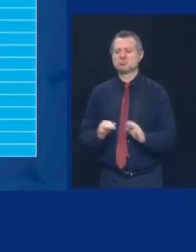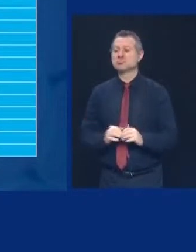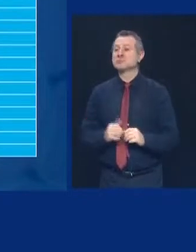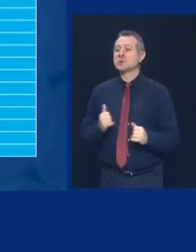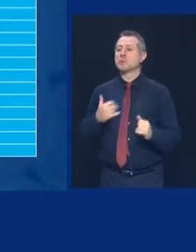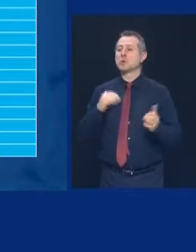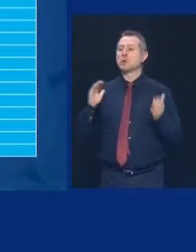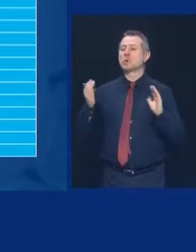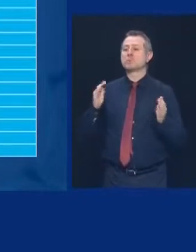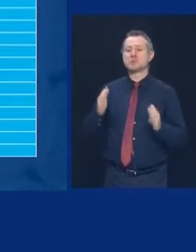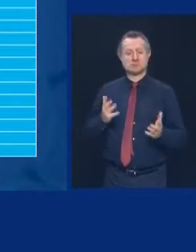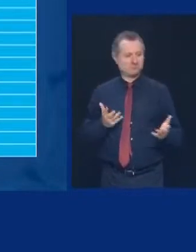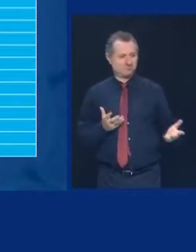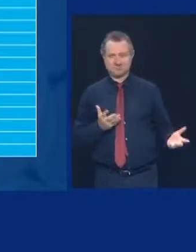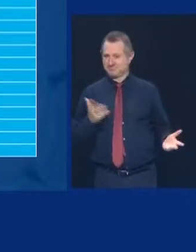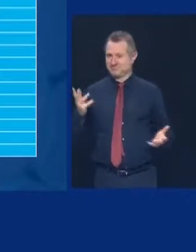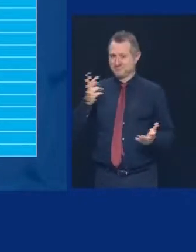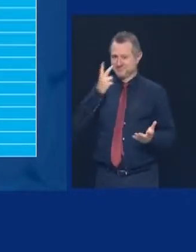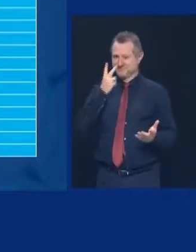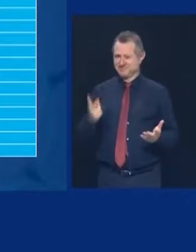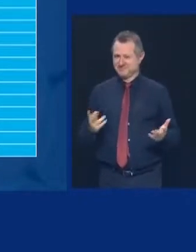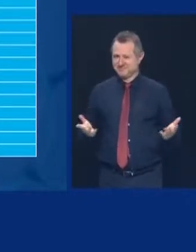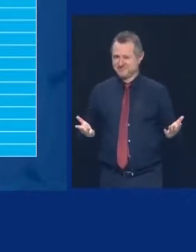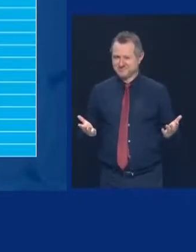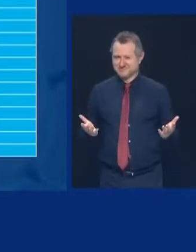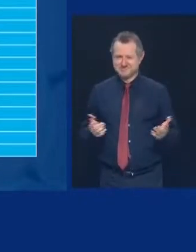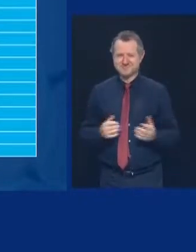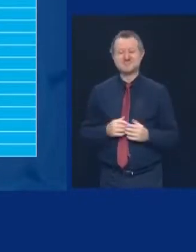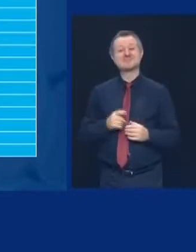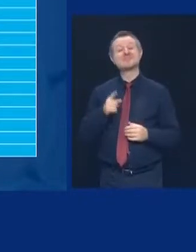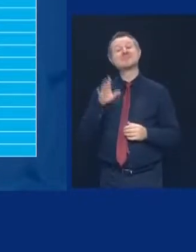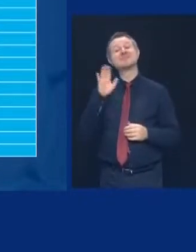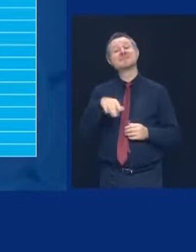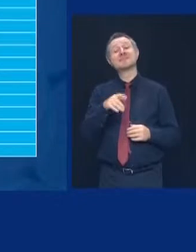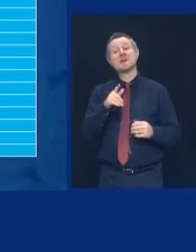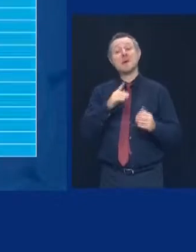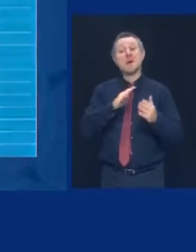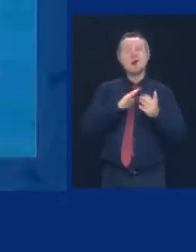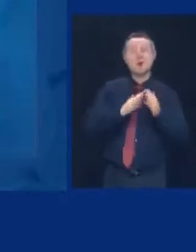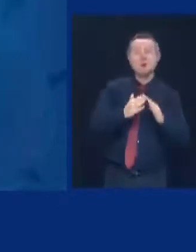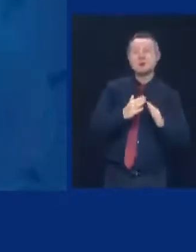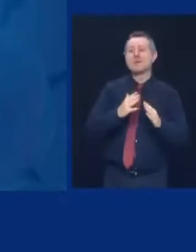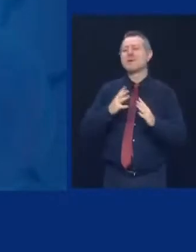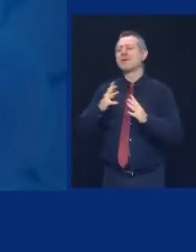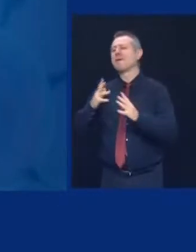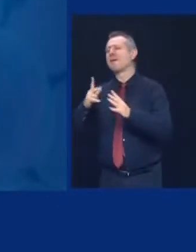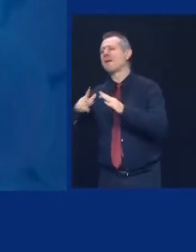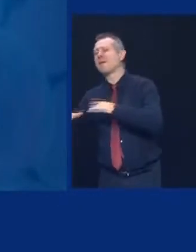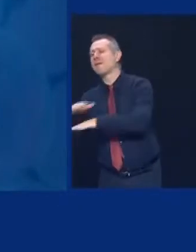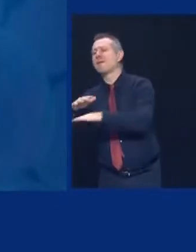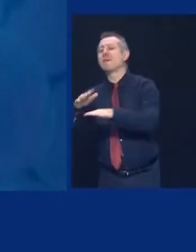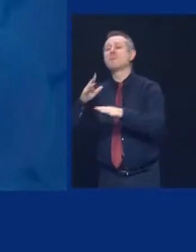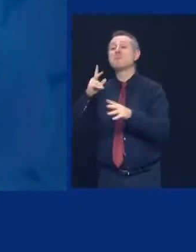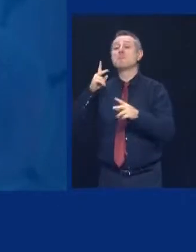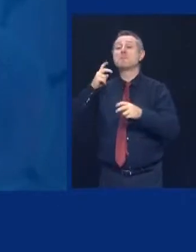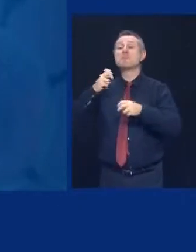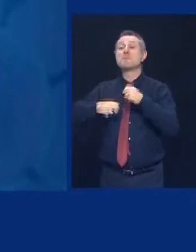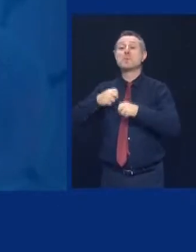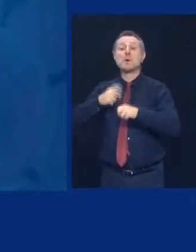comparison. It's not just the comparison. This is one of the problems that we